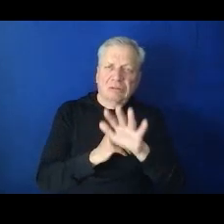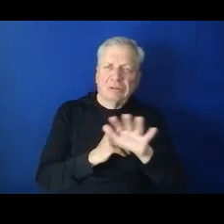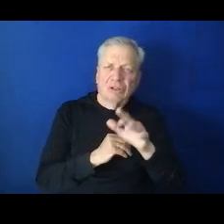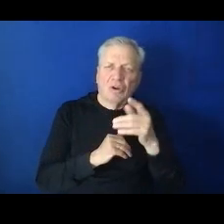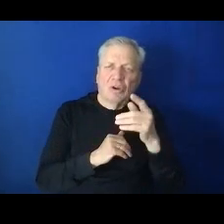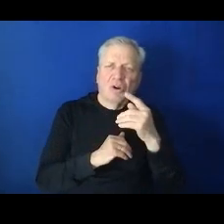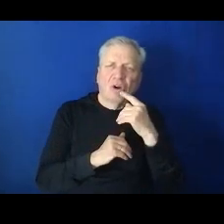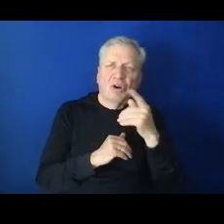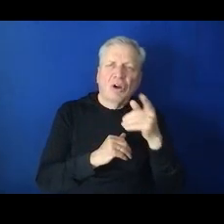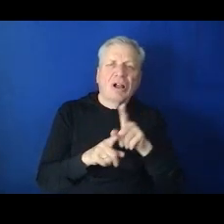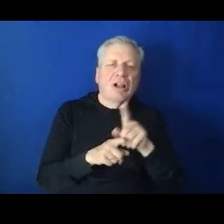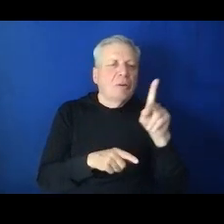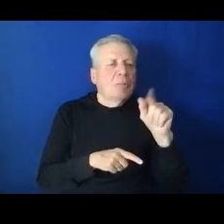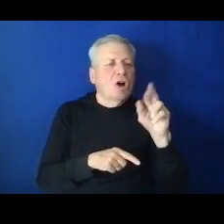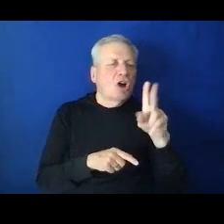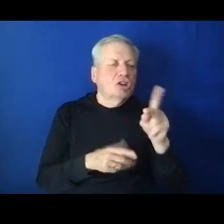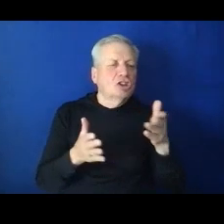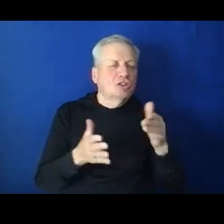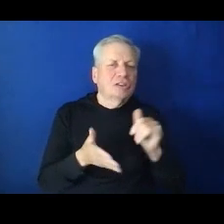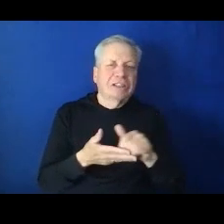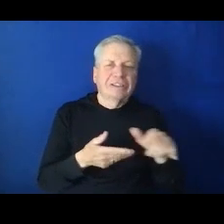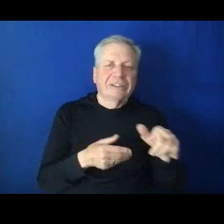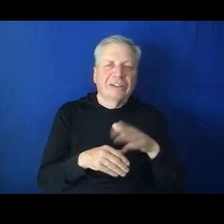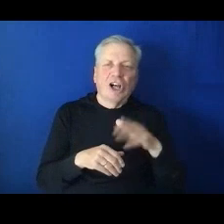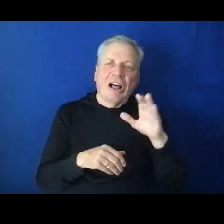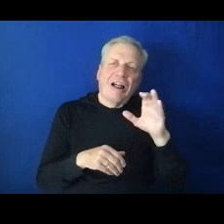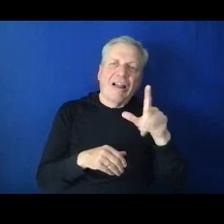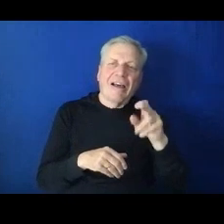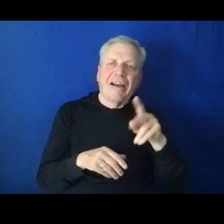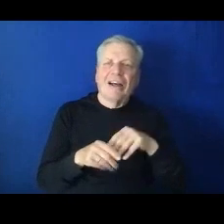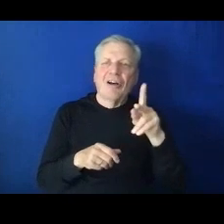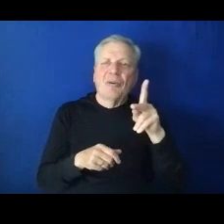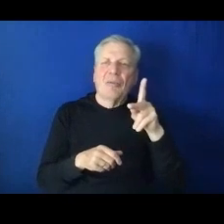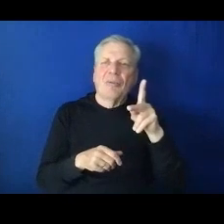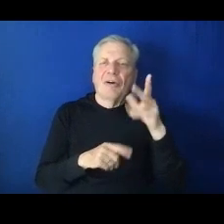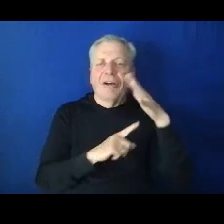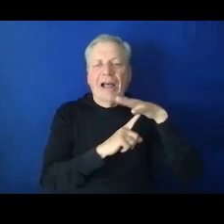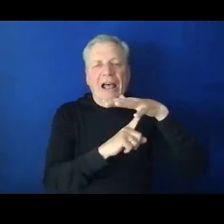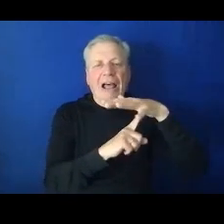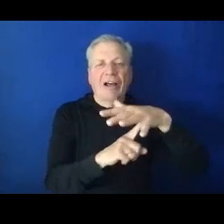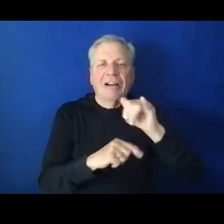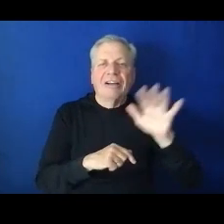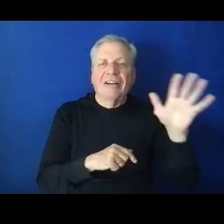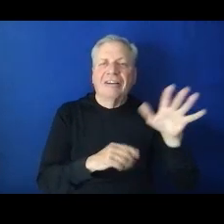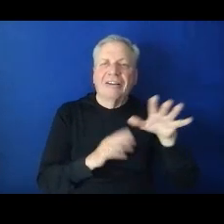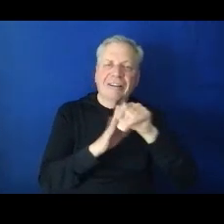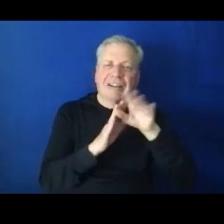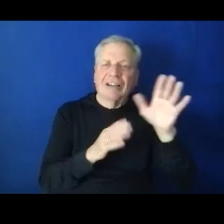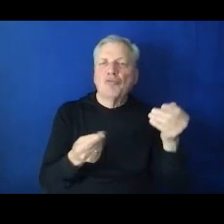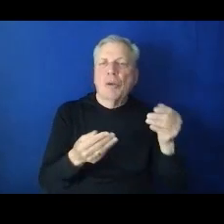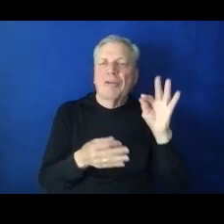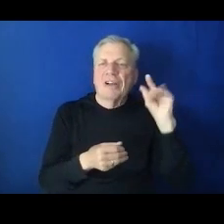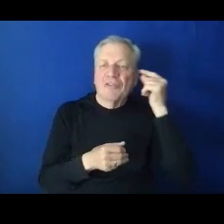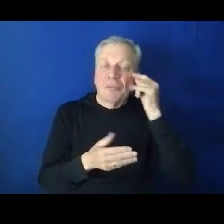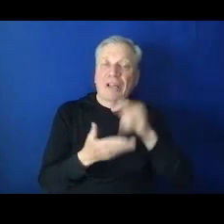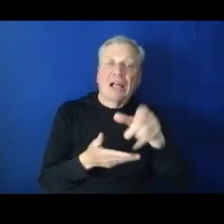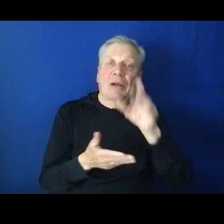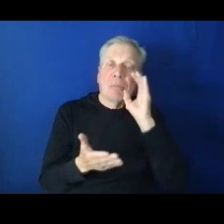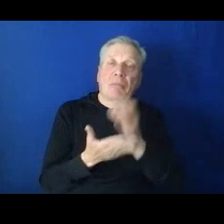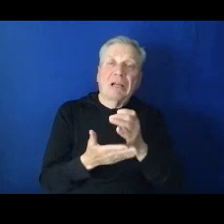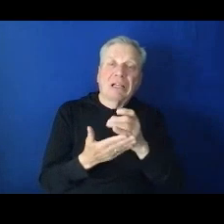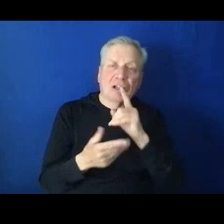like a Park Service person takes the picture on the clock, like in a Park Service helicopter, so then it's the property of the government. That picture has been in